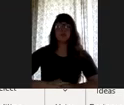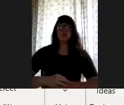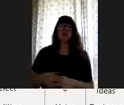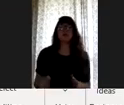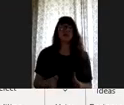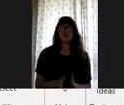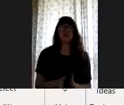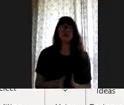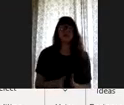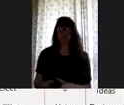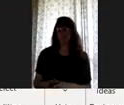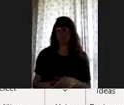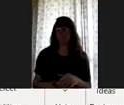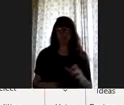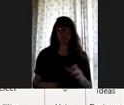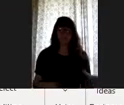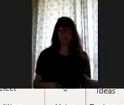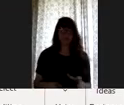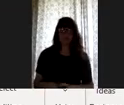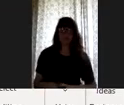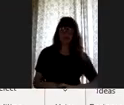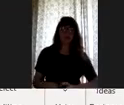So anytime you see the therefores or the